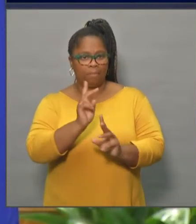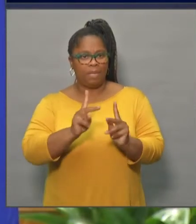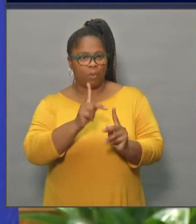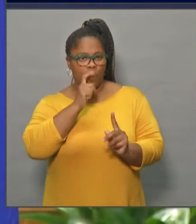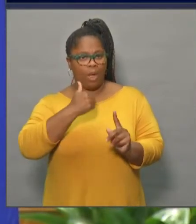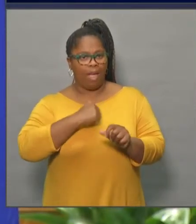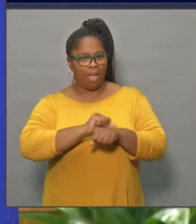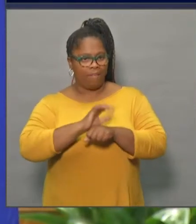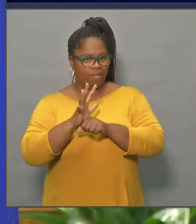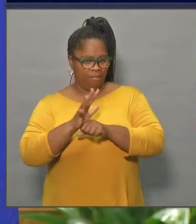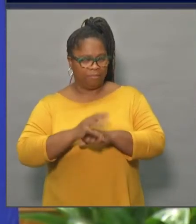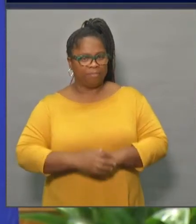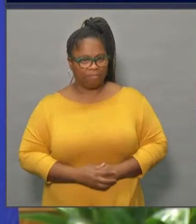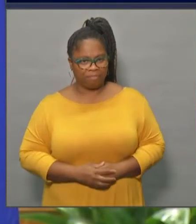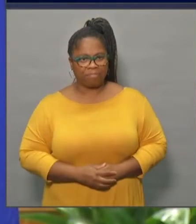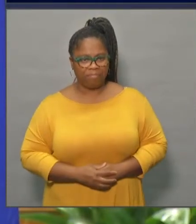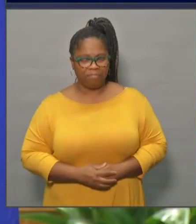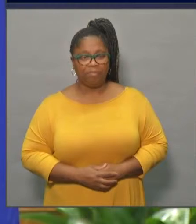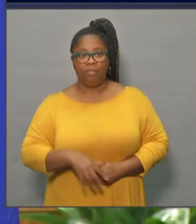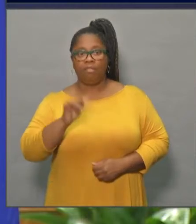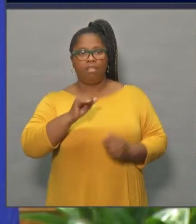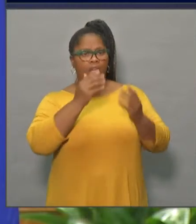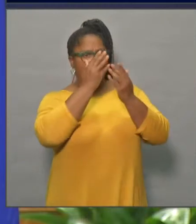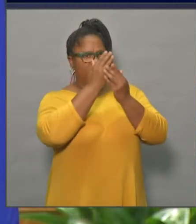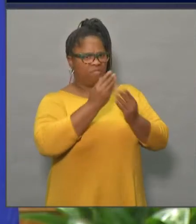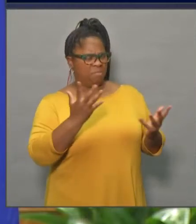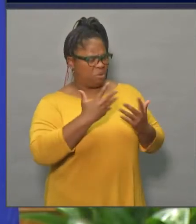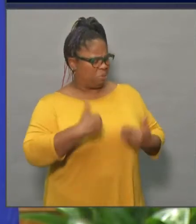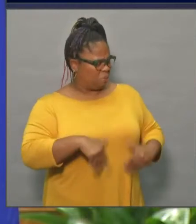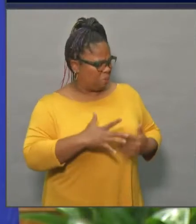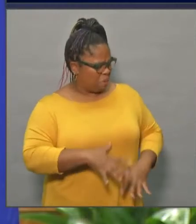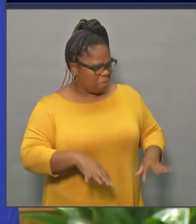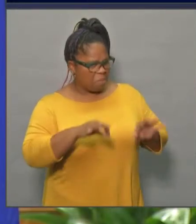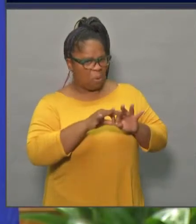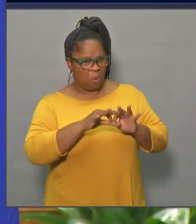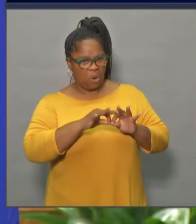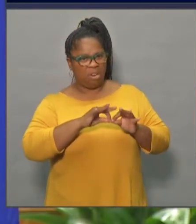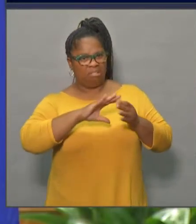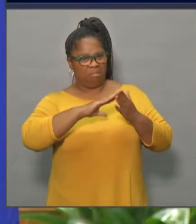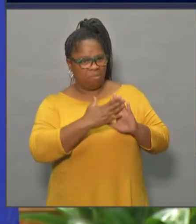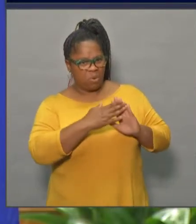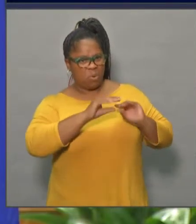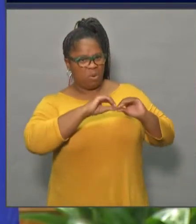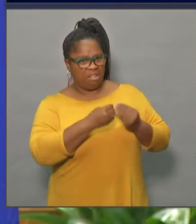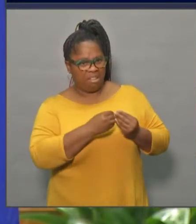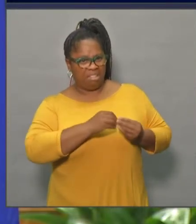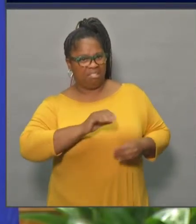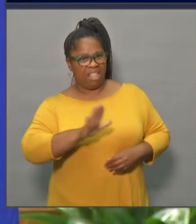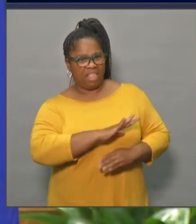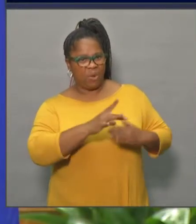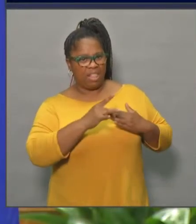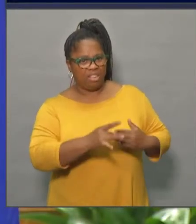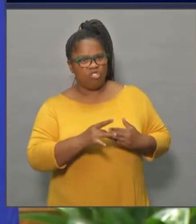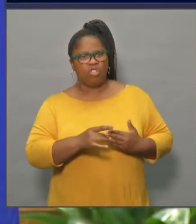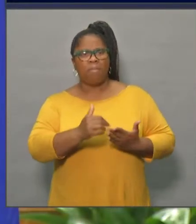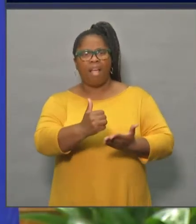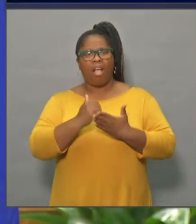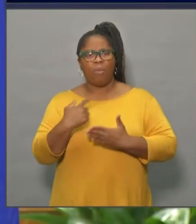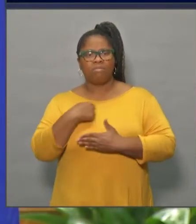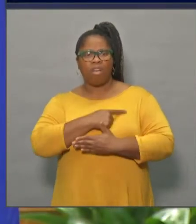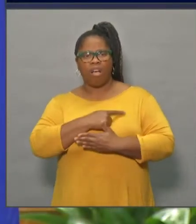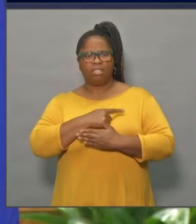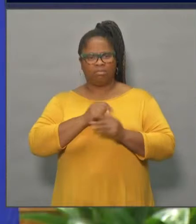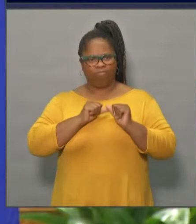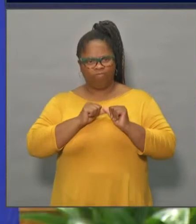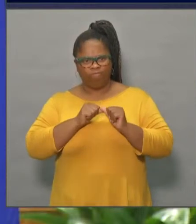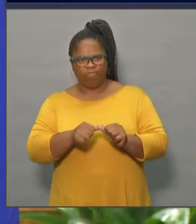information and our partnerships with our community organizations and their leadership allows us to move forward in a way